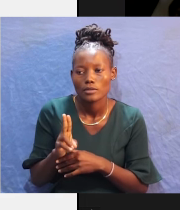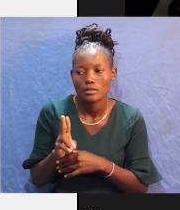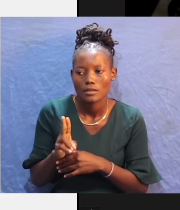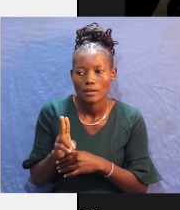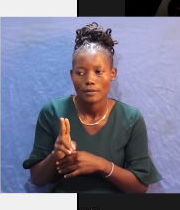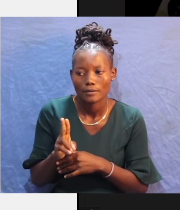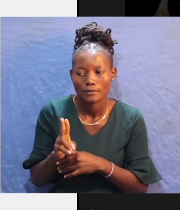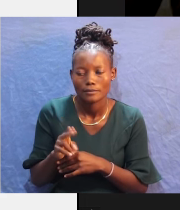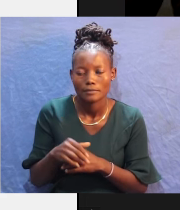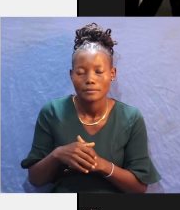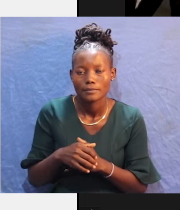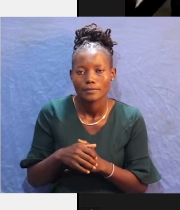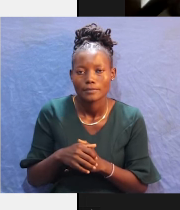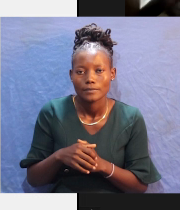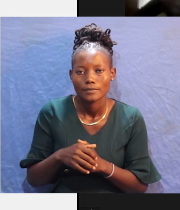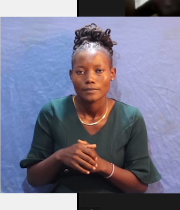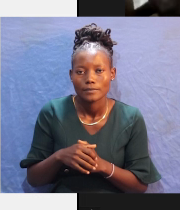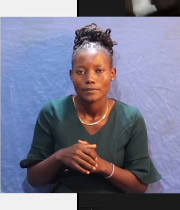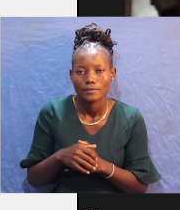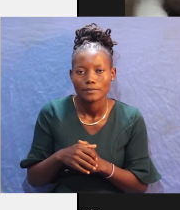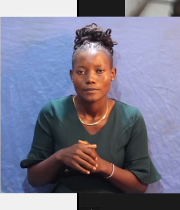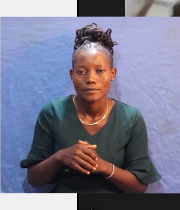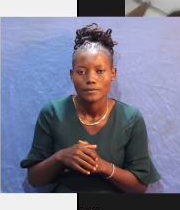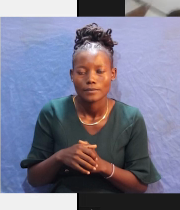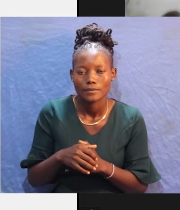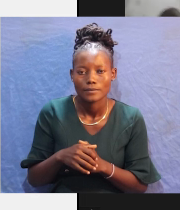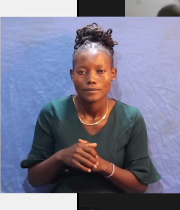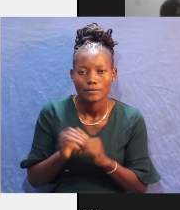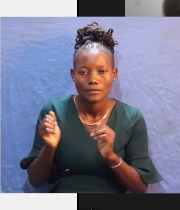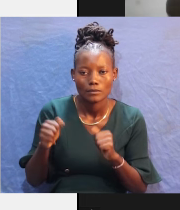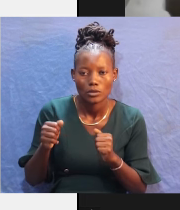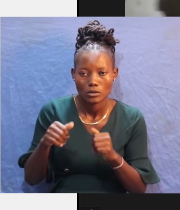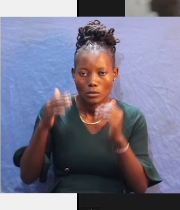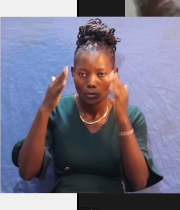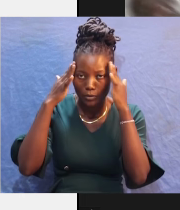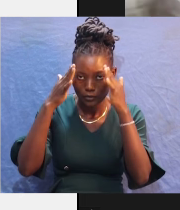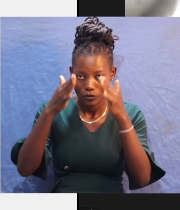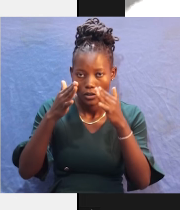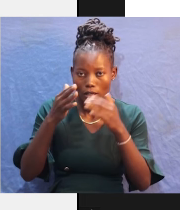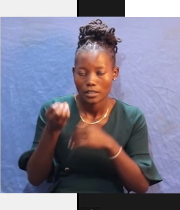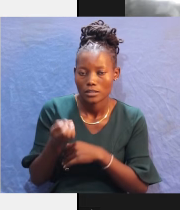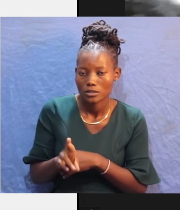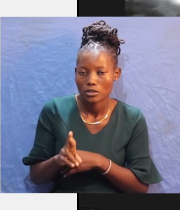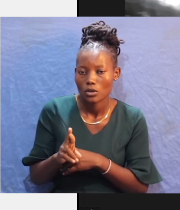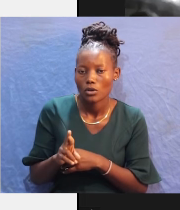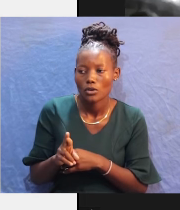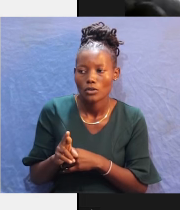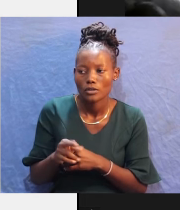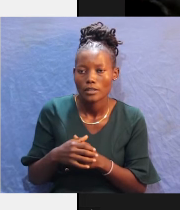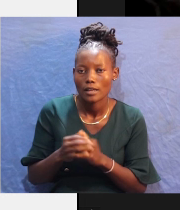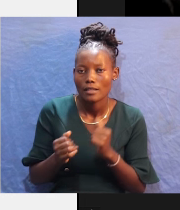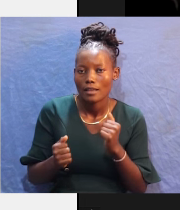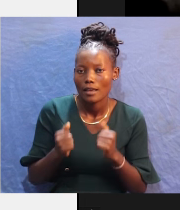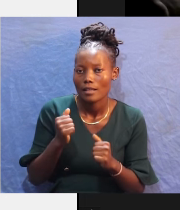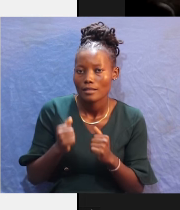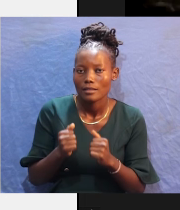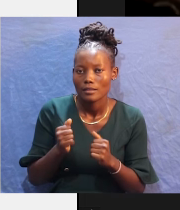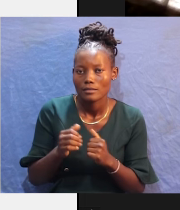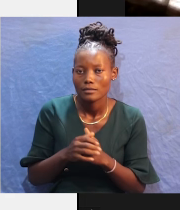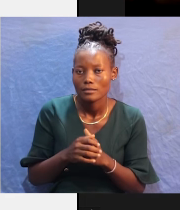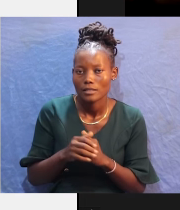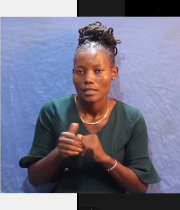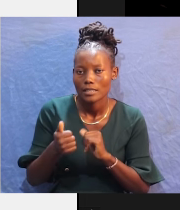that important. So I won't work with you on your speed, on your dribbling levels. I will just work with you on your skills.